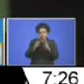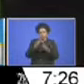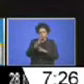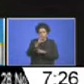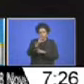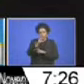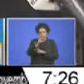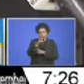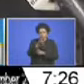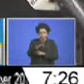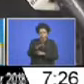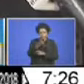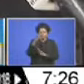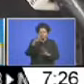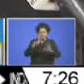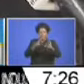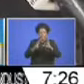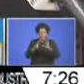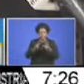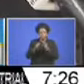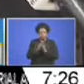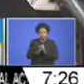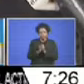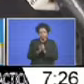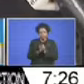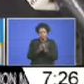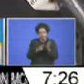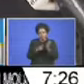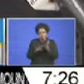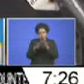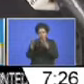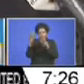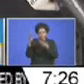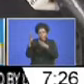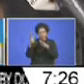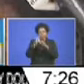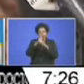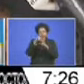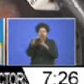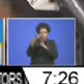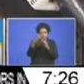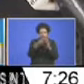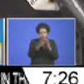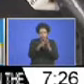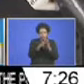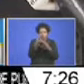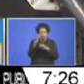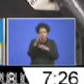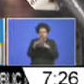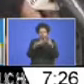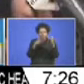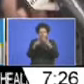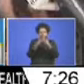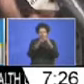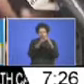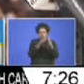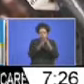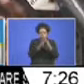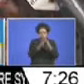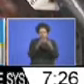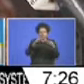Fest. It's a chance to not only push Bahamian culture, but the community, where we foster and build our relationships with the Junkanoo